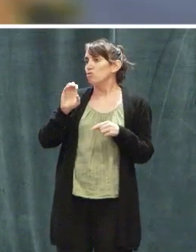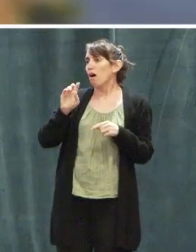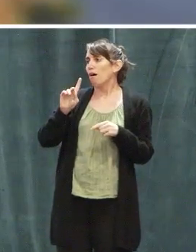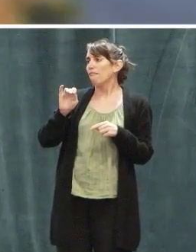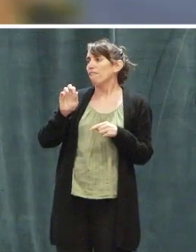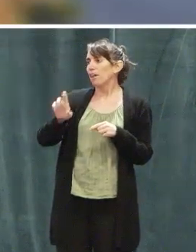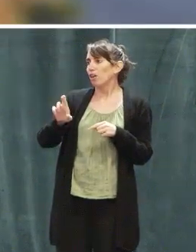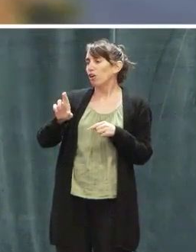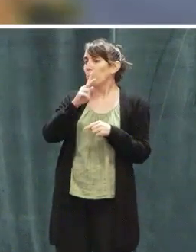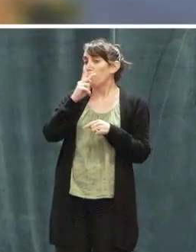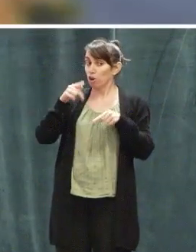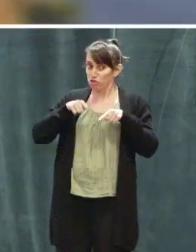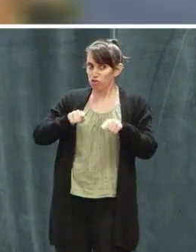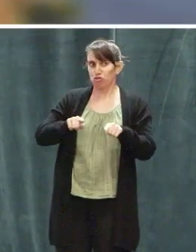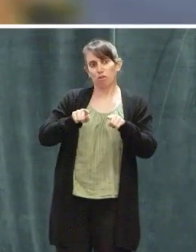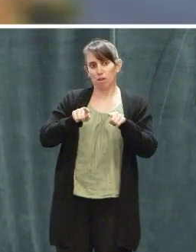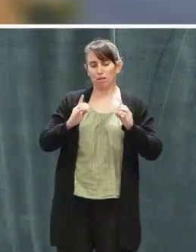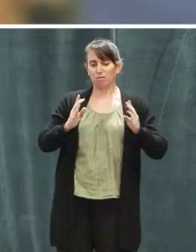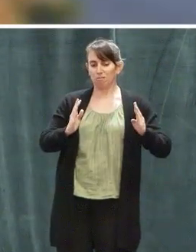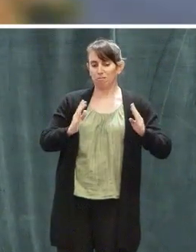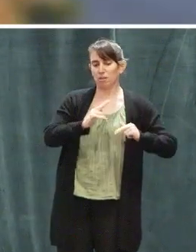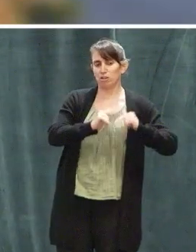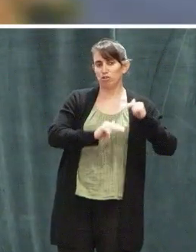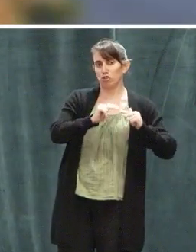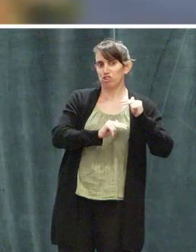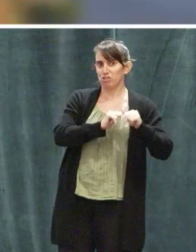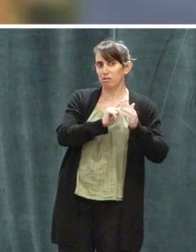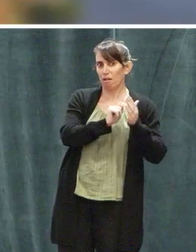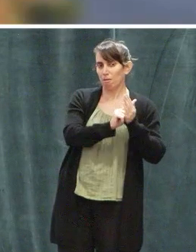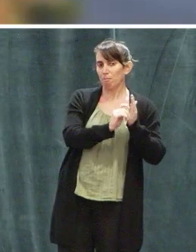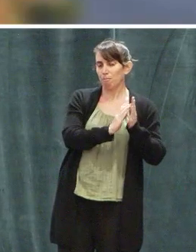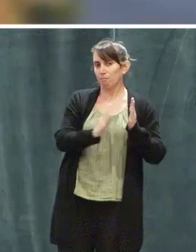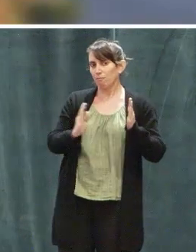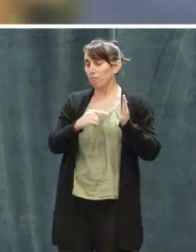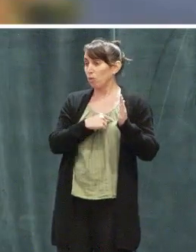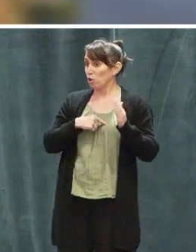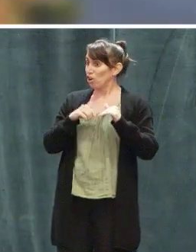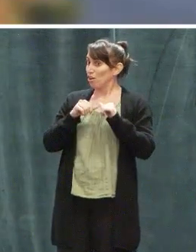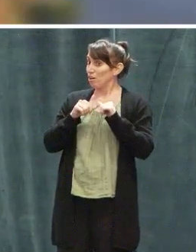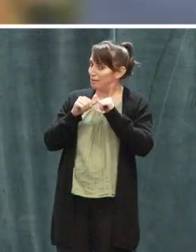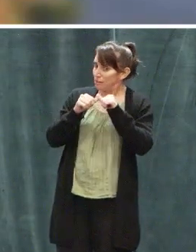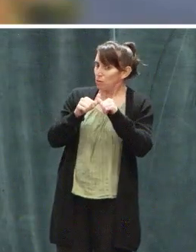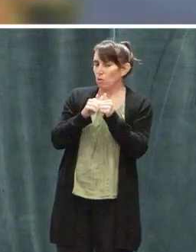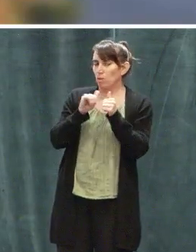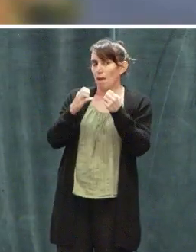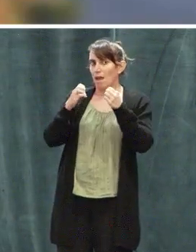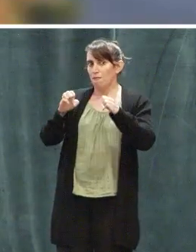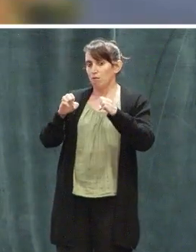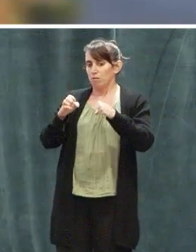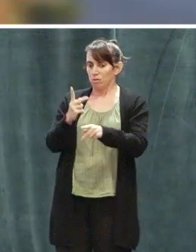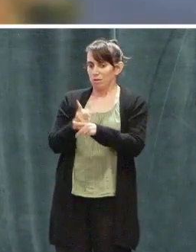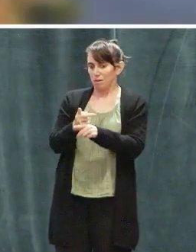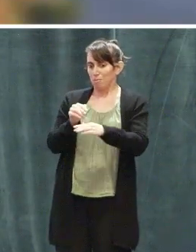bulk of construction of the project. And we are continuing with that. And one of the things